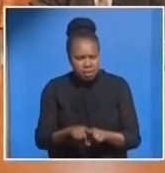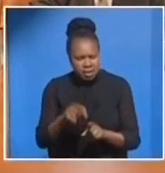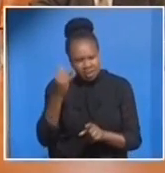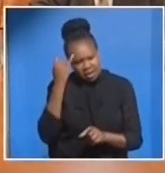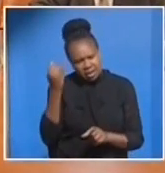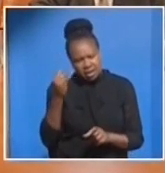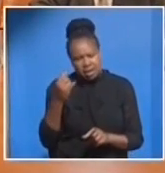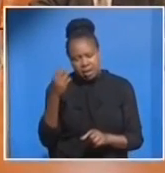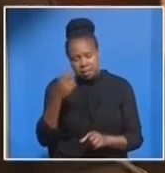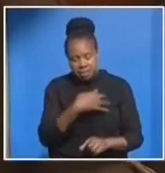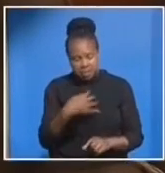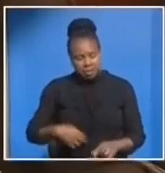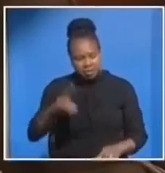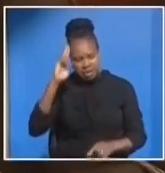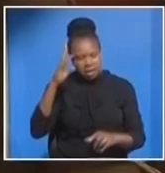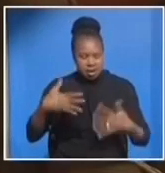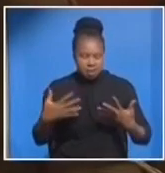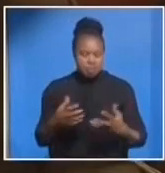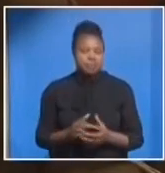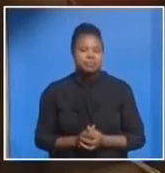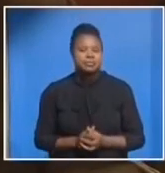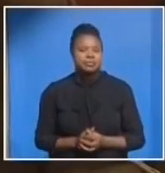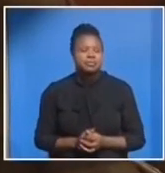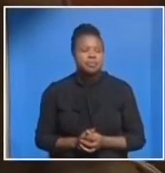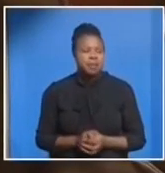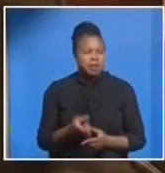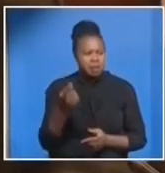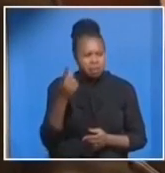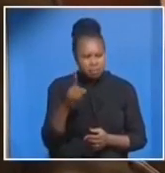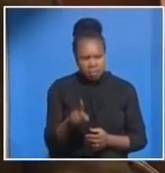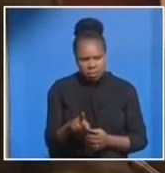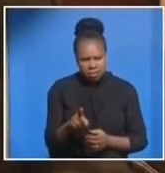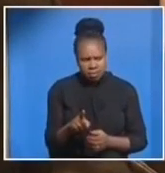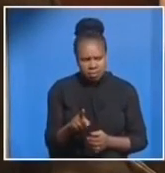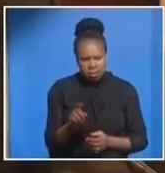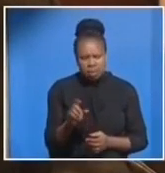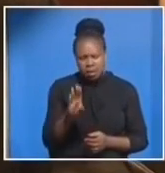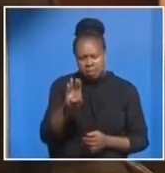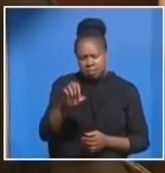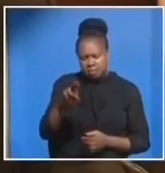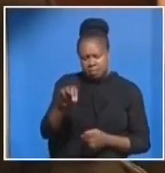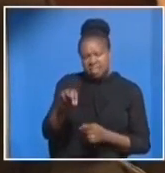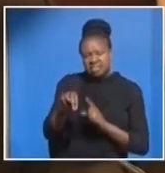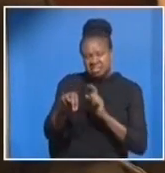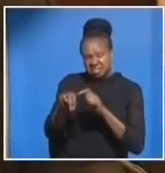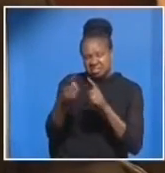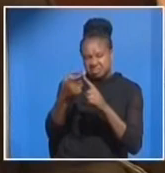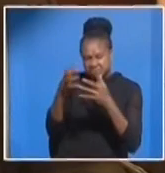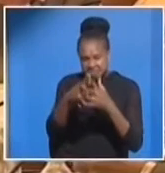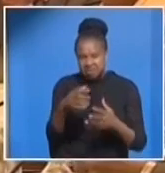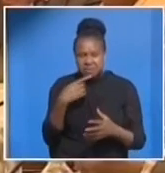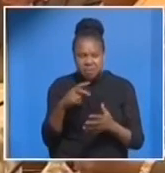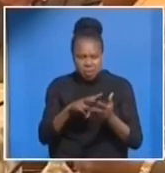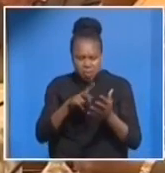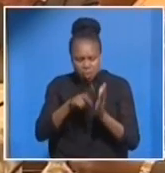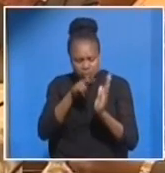Geingob is happy with. But one of them almost threw a cat among pigeons. Senator Ben Cardin says from the reports that he read,